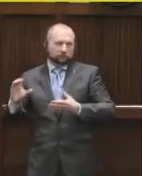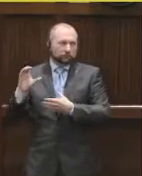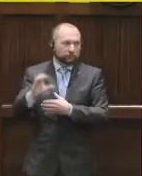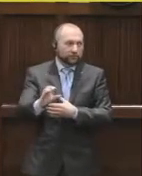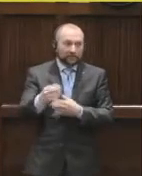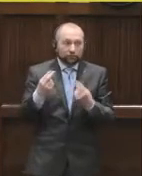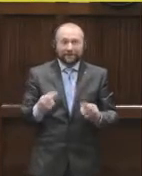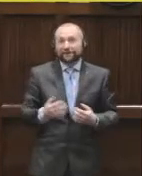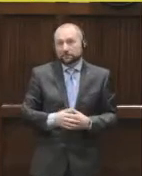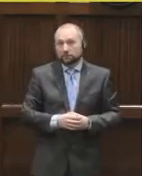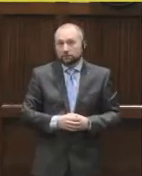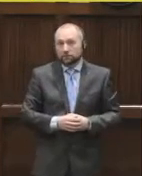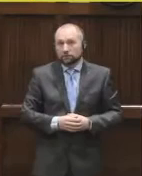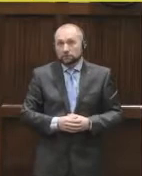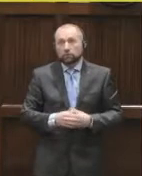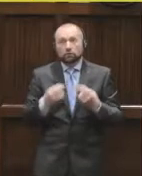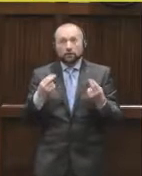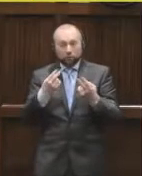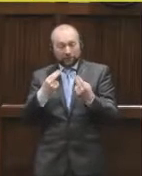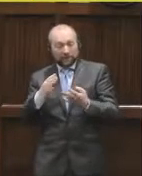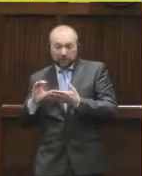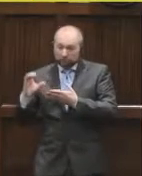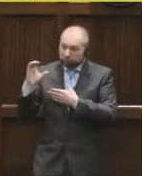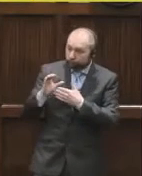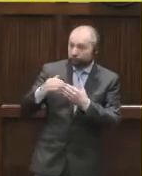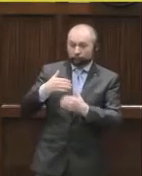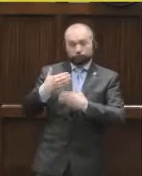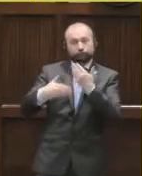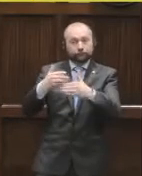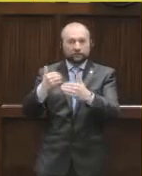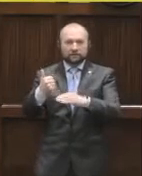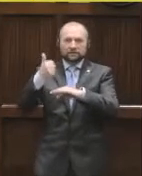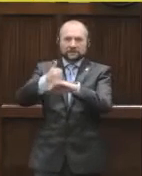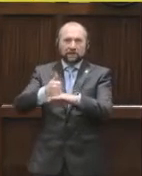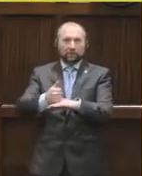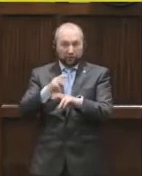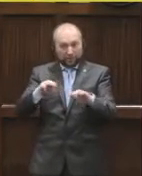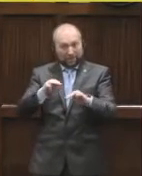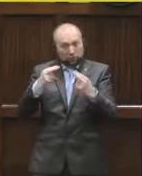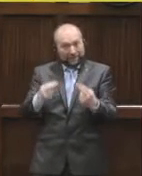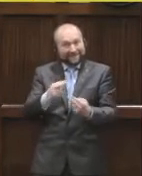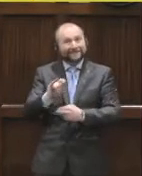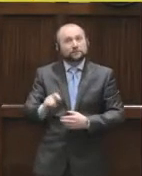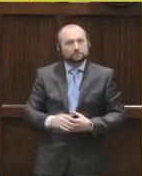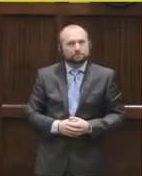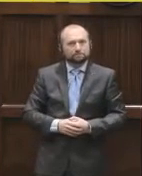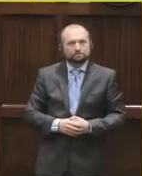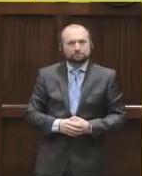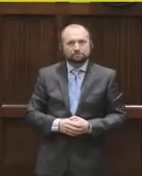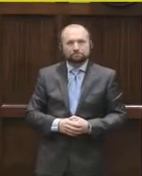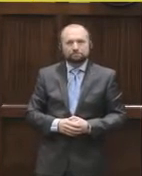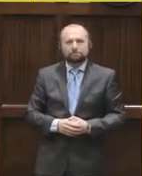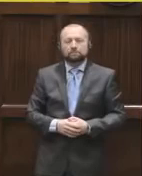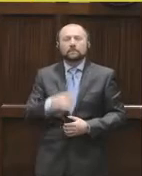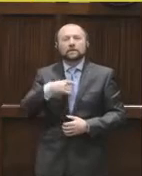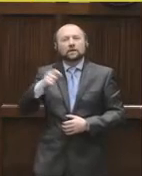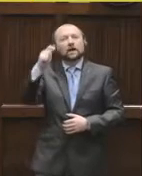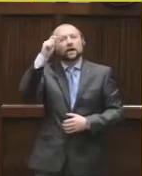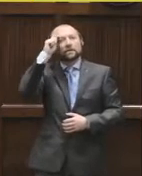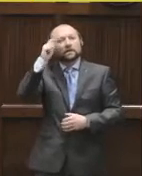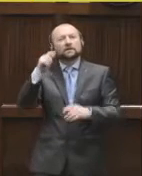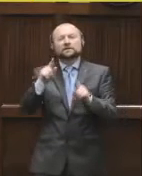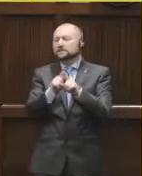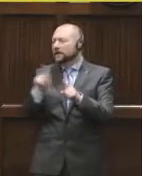resources, and support and give the supports to the people who need them. I think all children, as Deputy Daly has